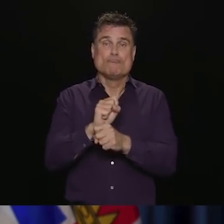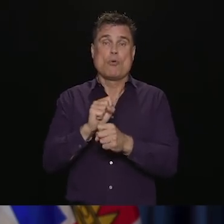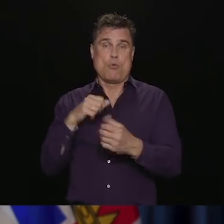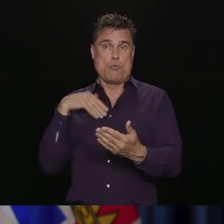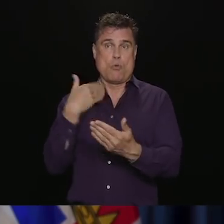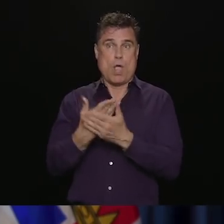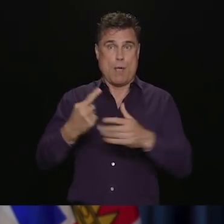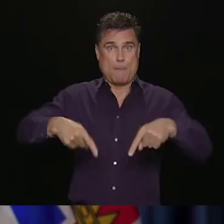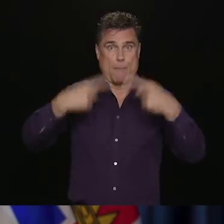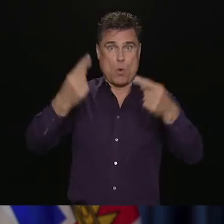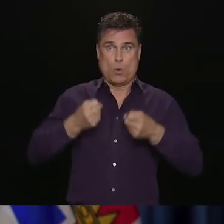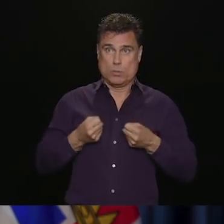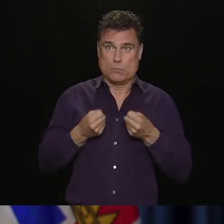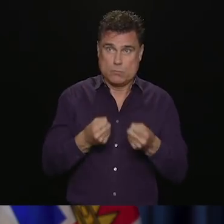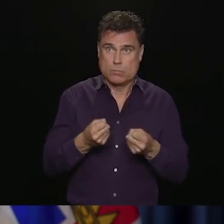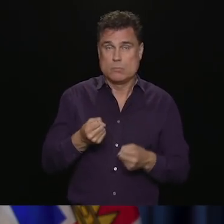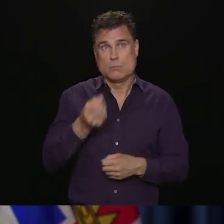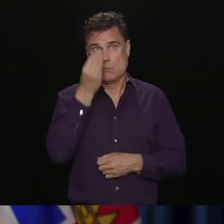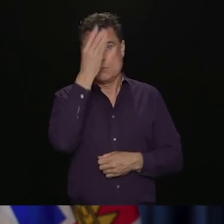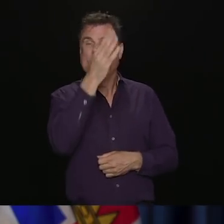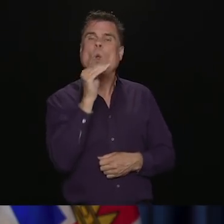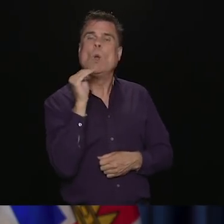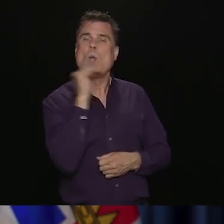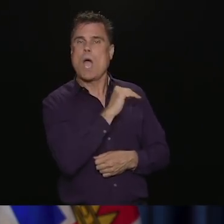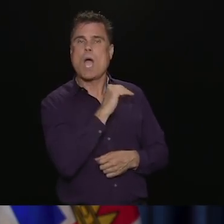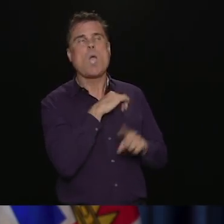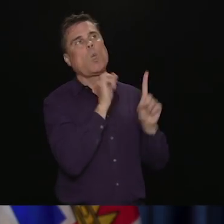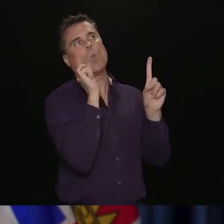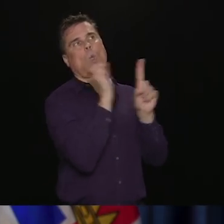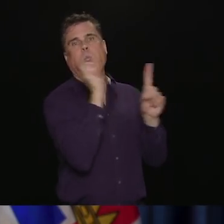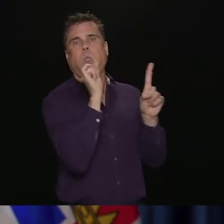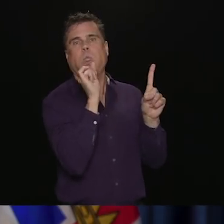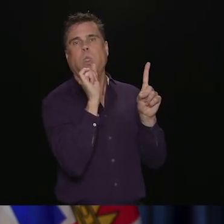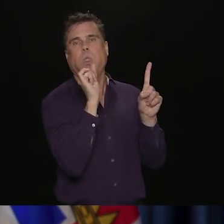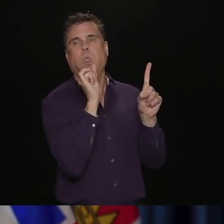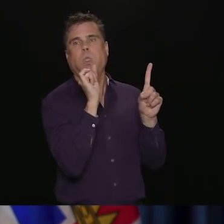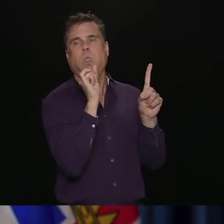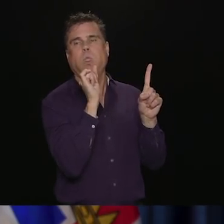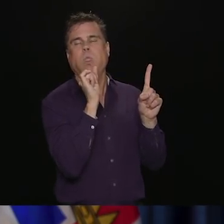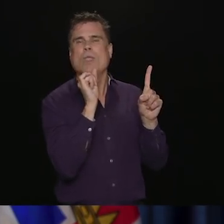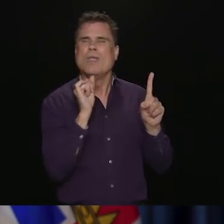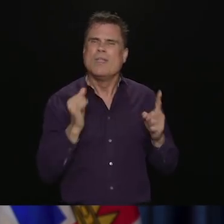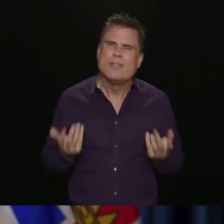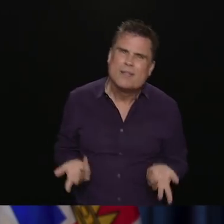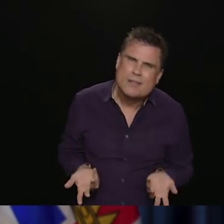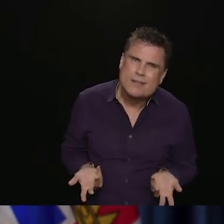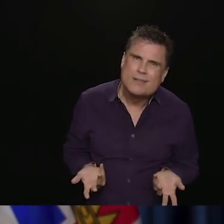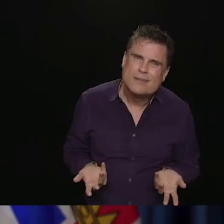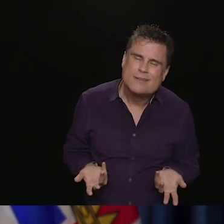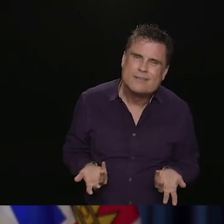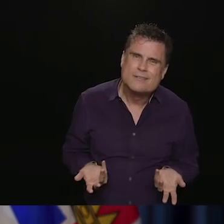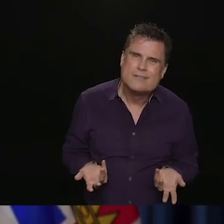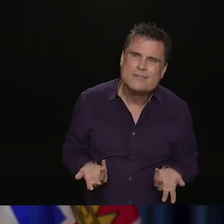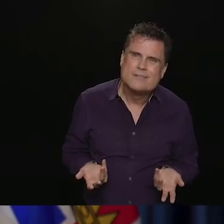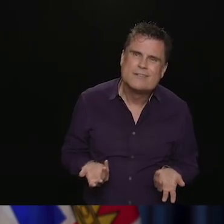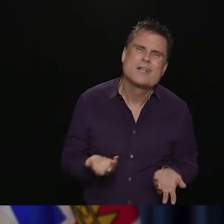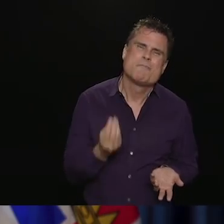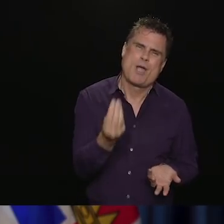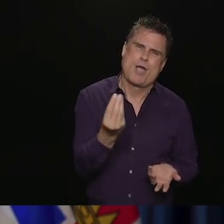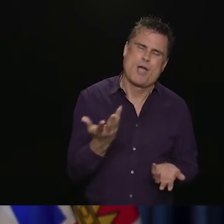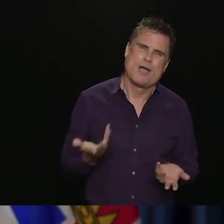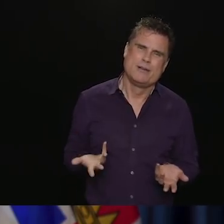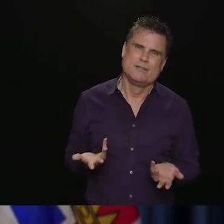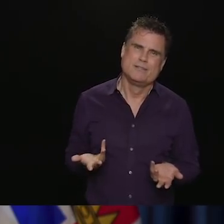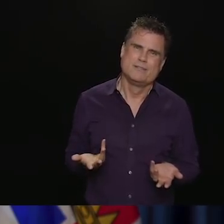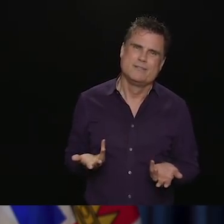advise anyone even contemplating such a thing to give their head a shake and not do it, because it doesn't make